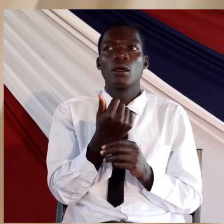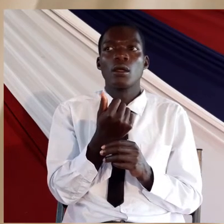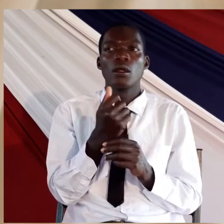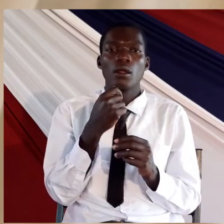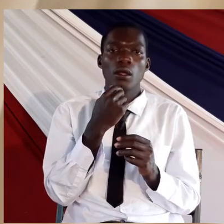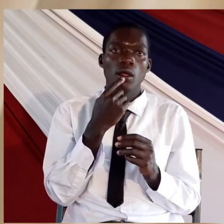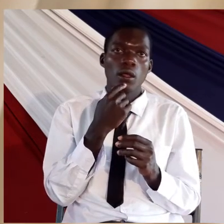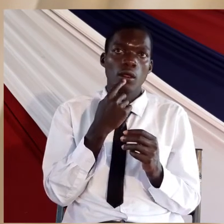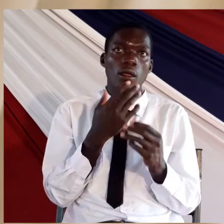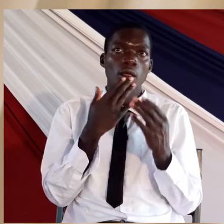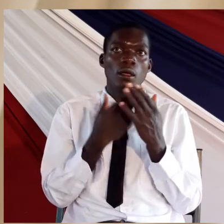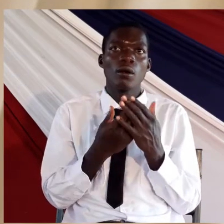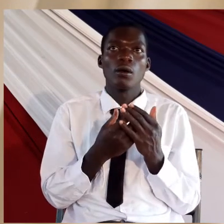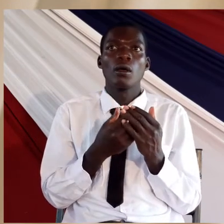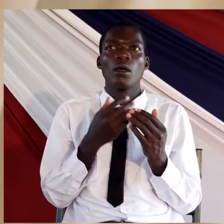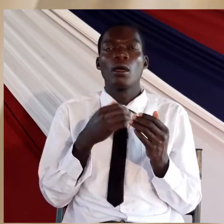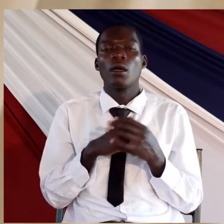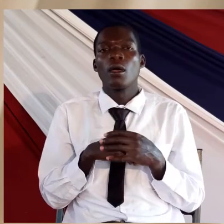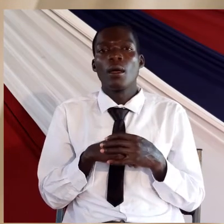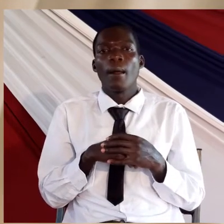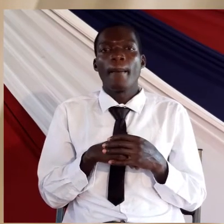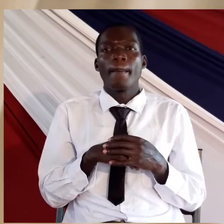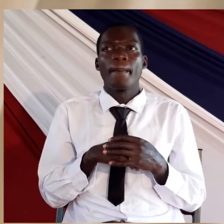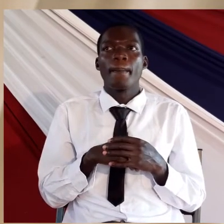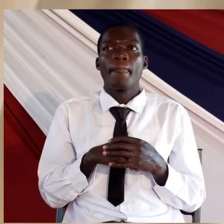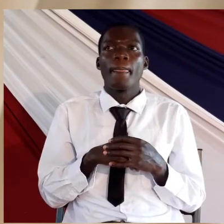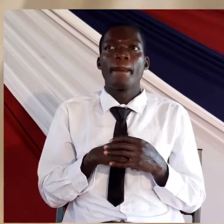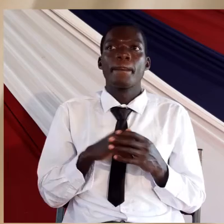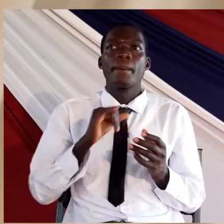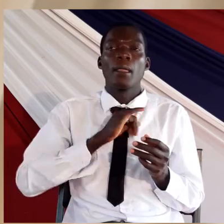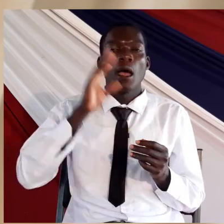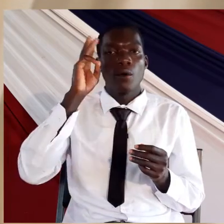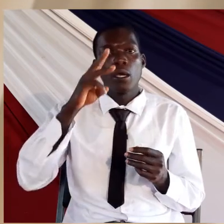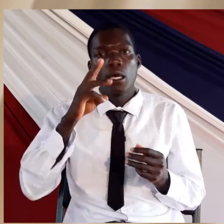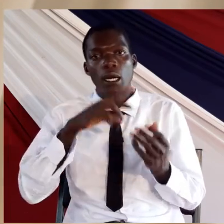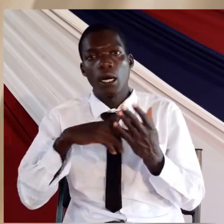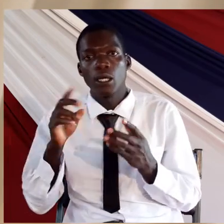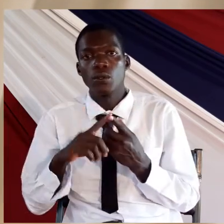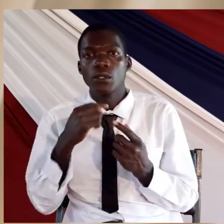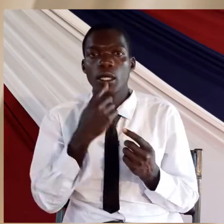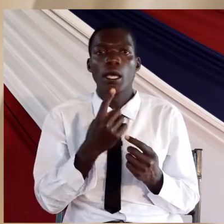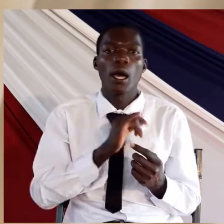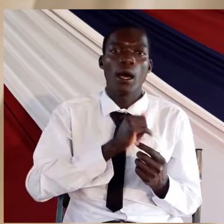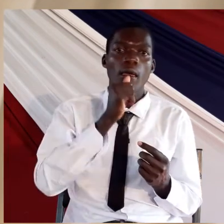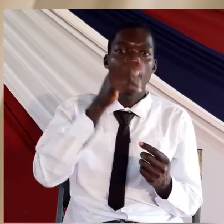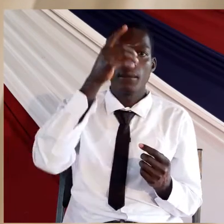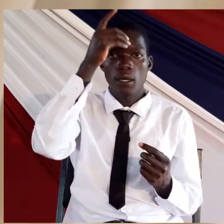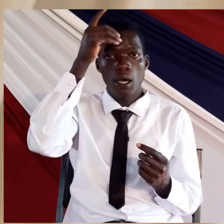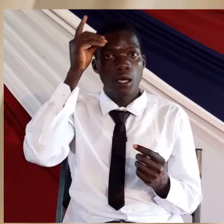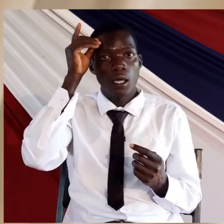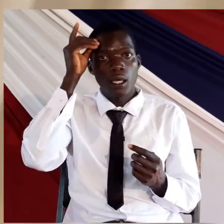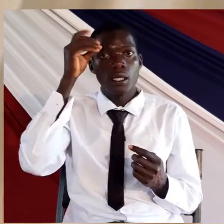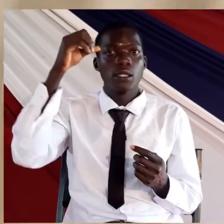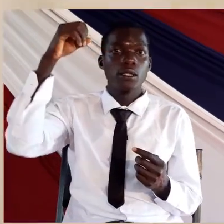Amen. Thank you. Thank you very much. And so I would be right to say, I am done, the son